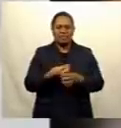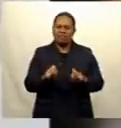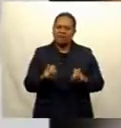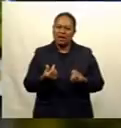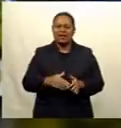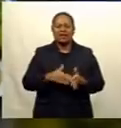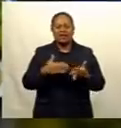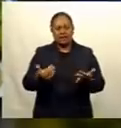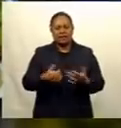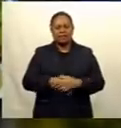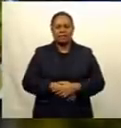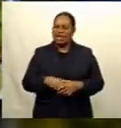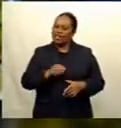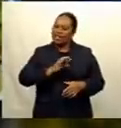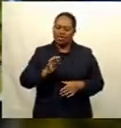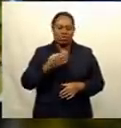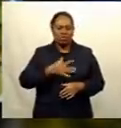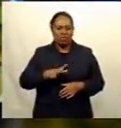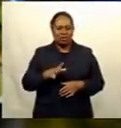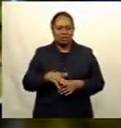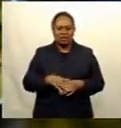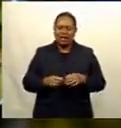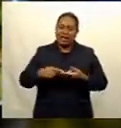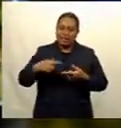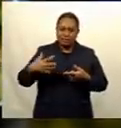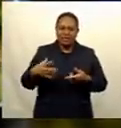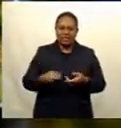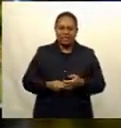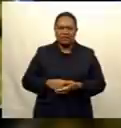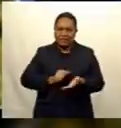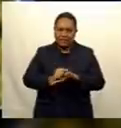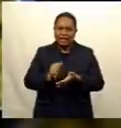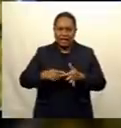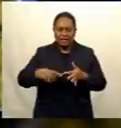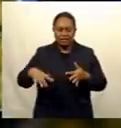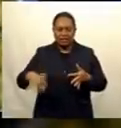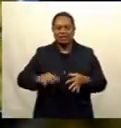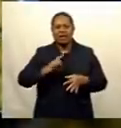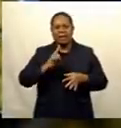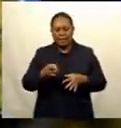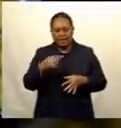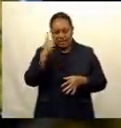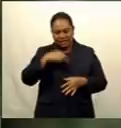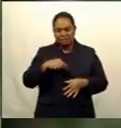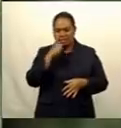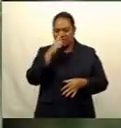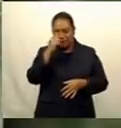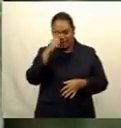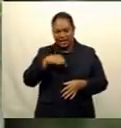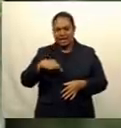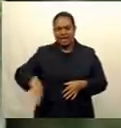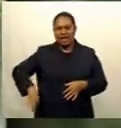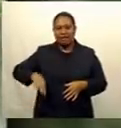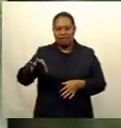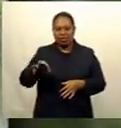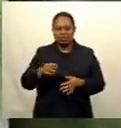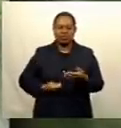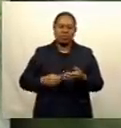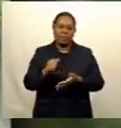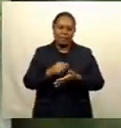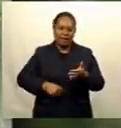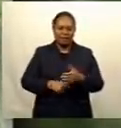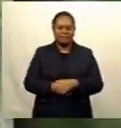they are mindful of the price of fresh produce and continue to work with farmers to ensure things are affordable to purchase. We understand the high costs